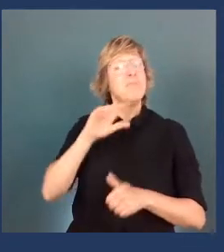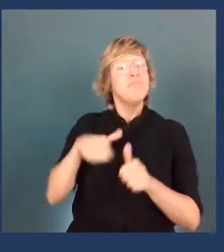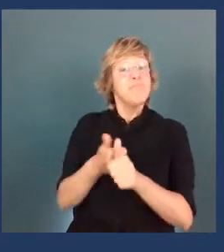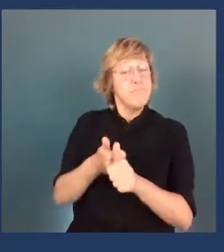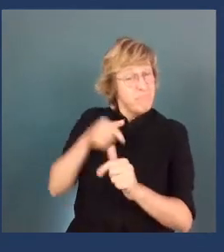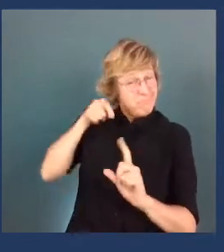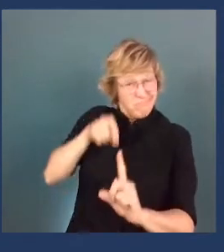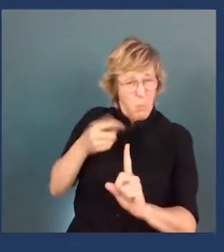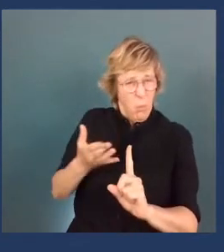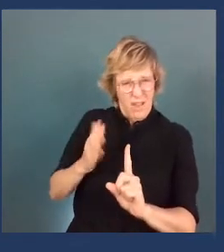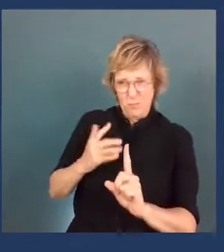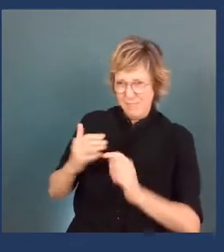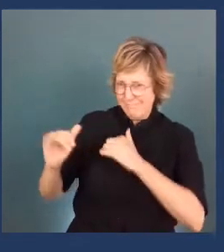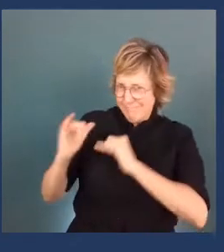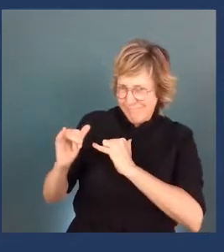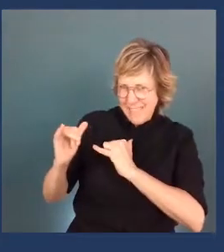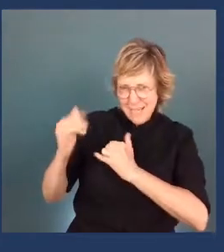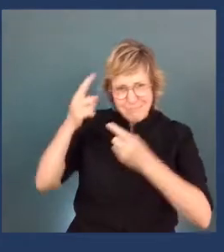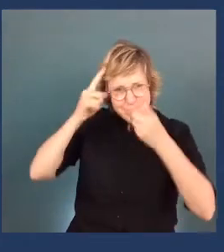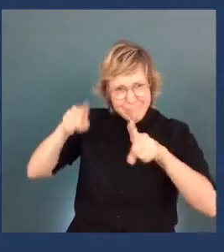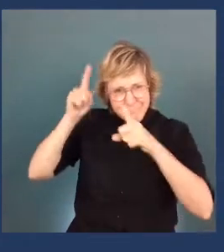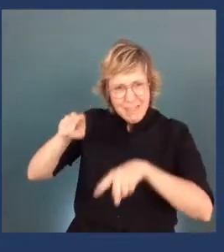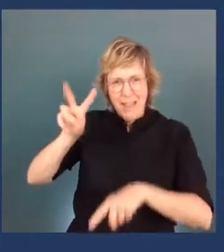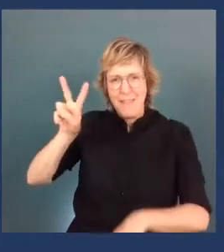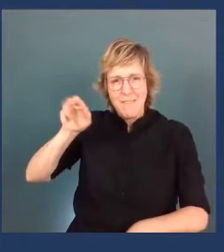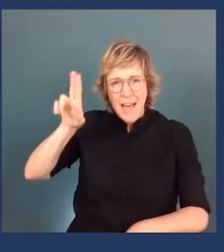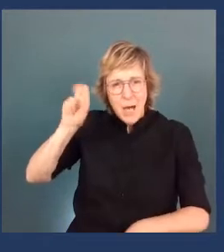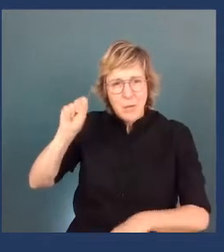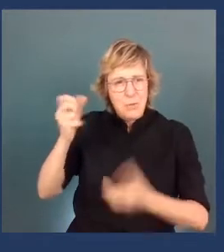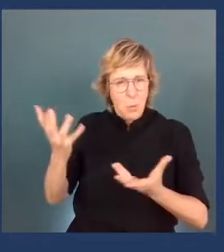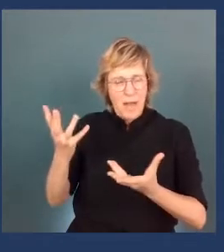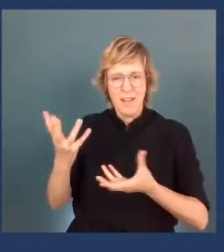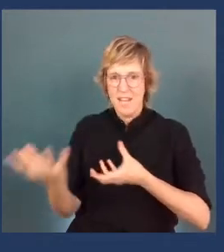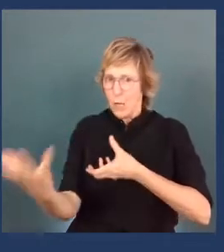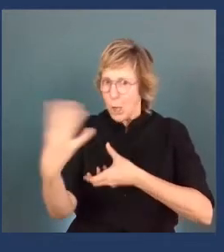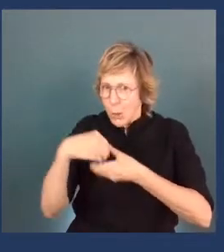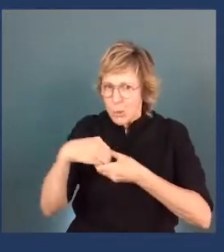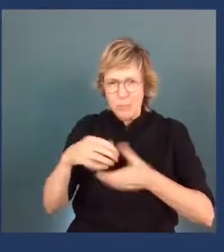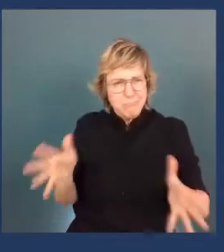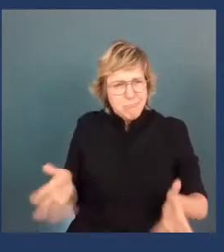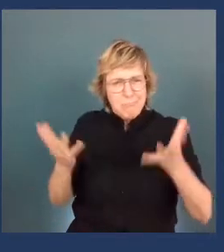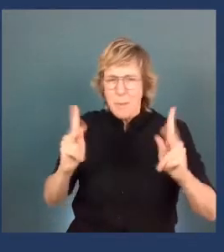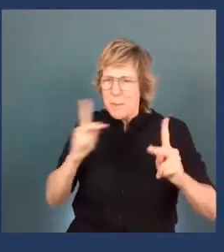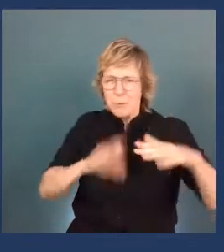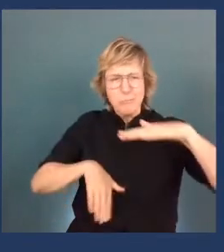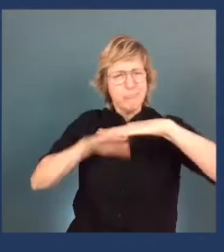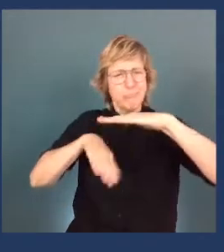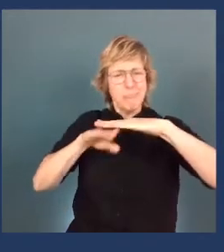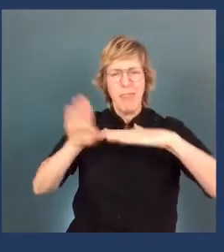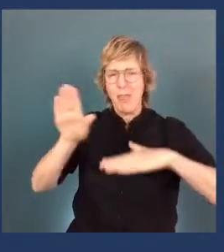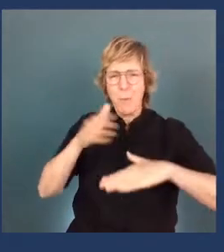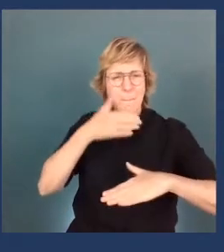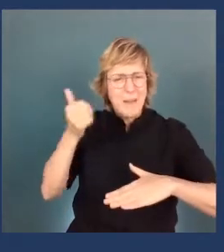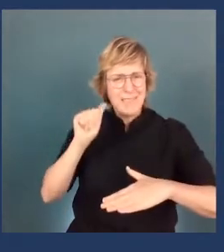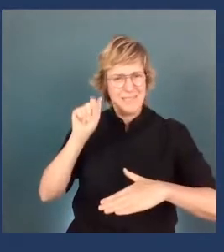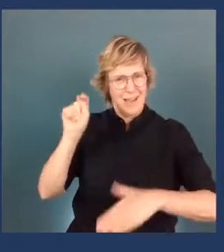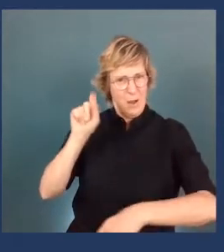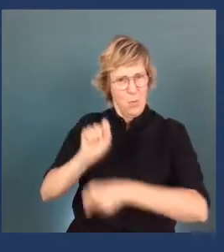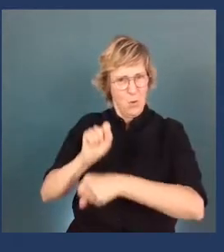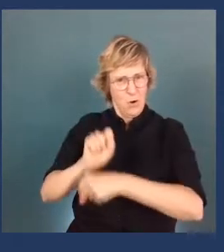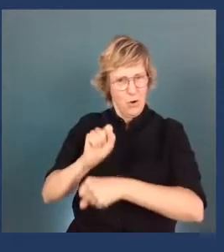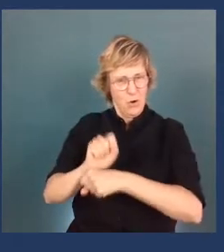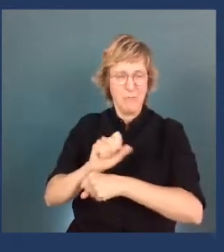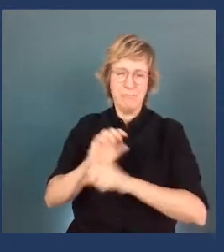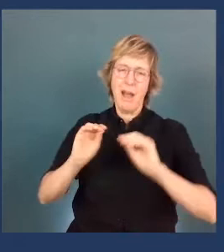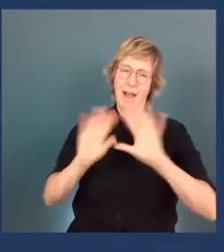our shared values around inclusion, around enabling people to be the best that they can be at work. And